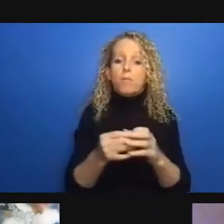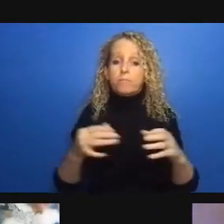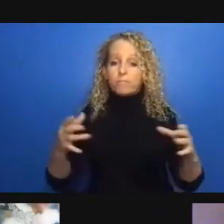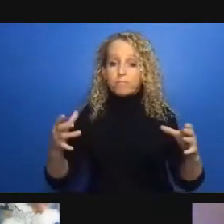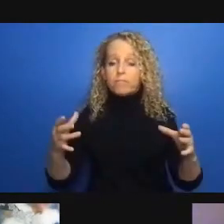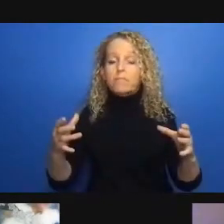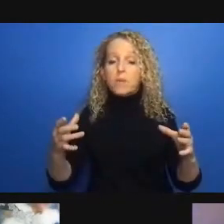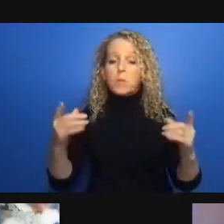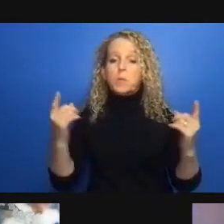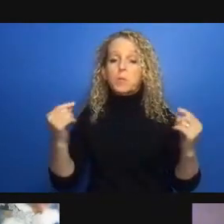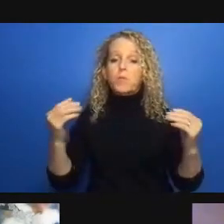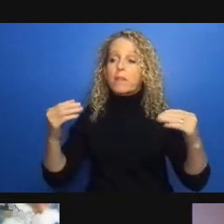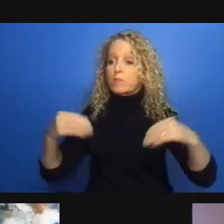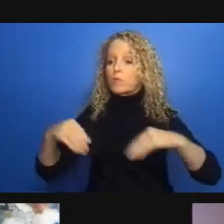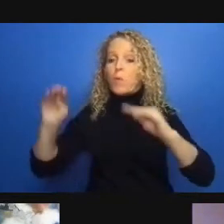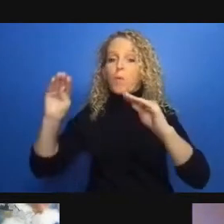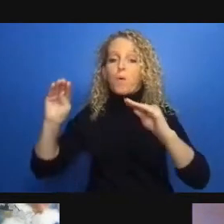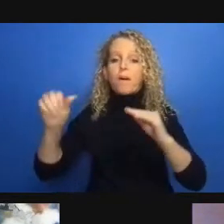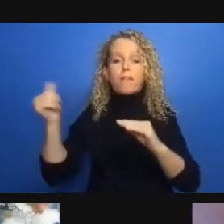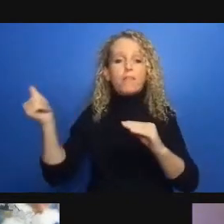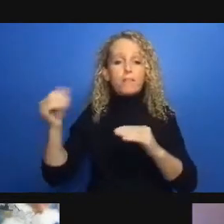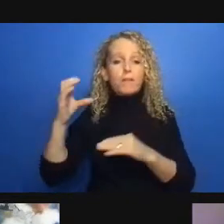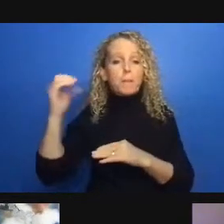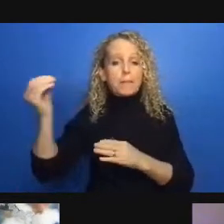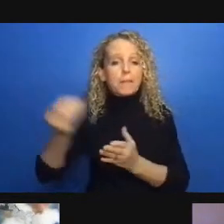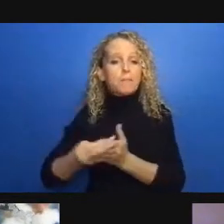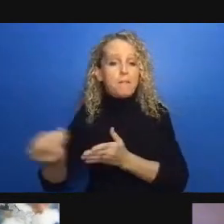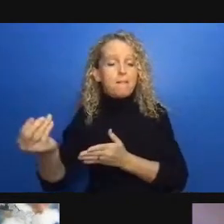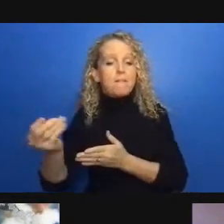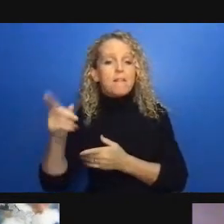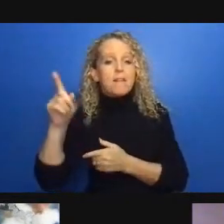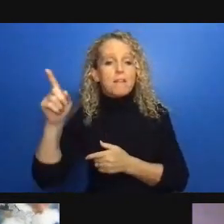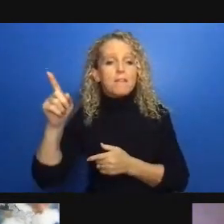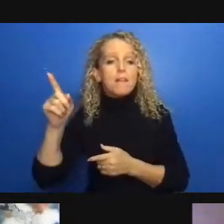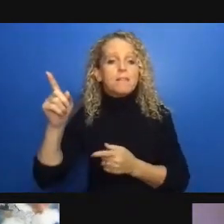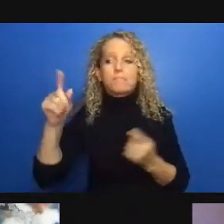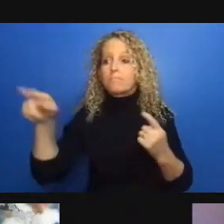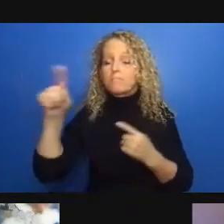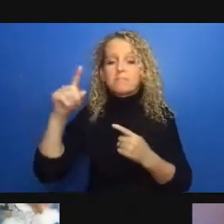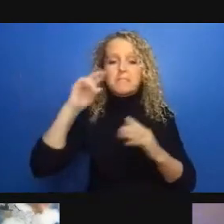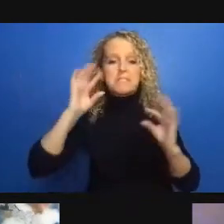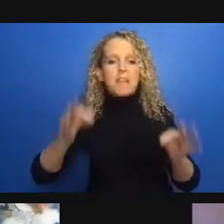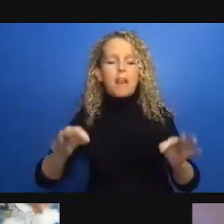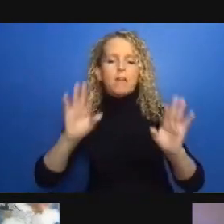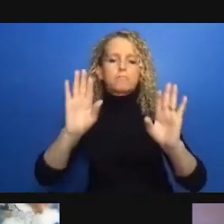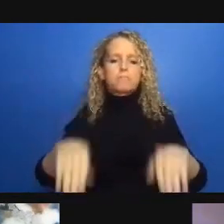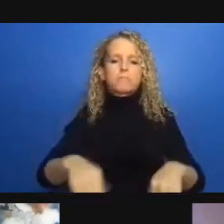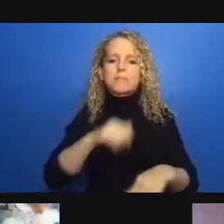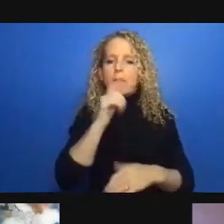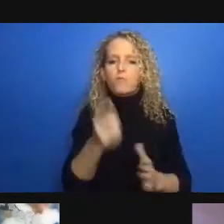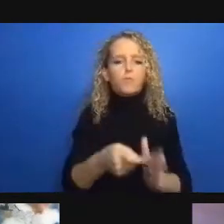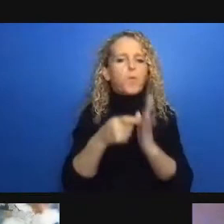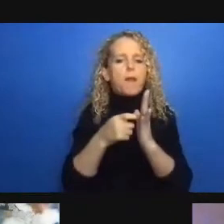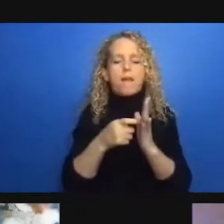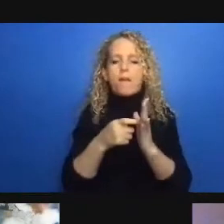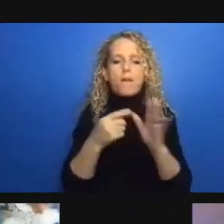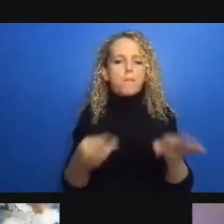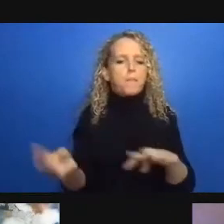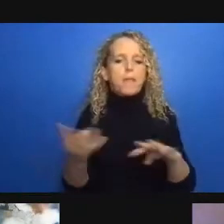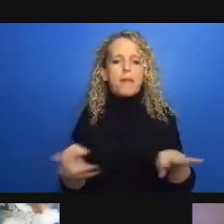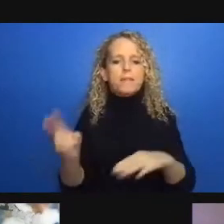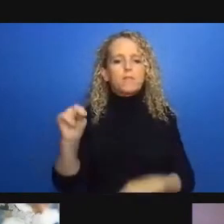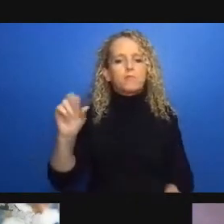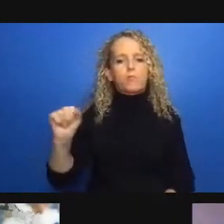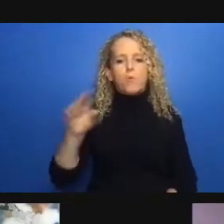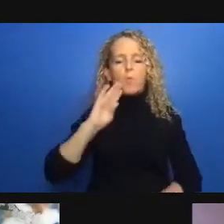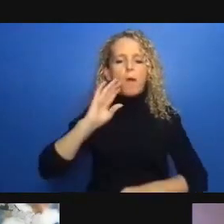to other companies. And then those companies decide that, no, we don't actually need a plant in Nova Scotia. We'll build it in Atlantic